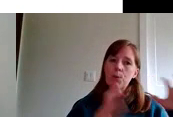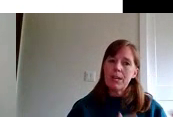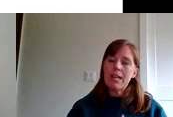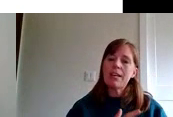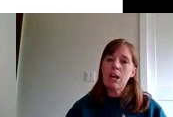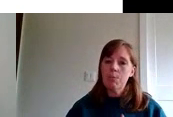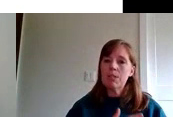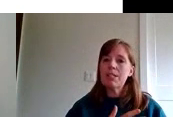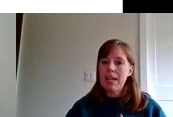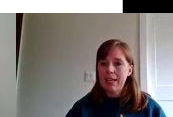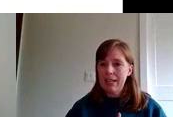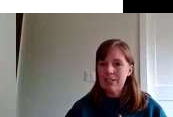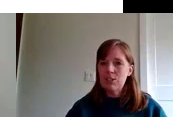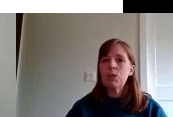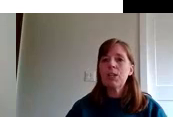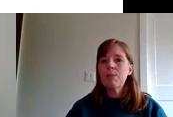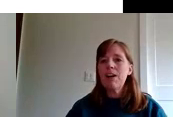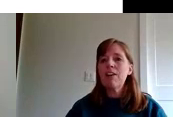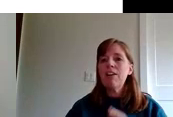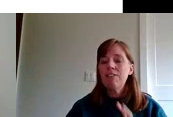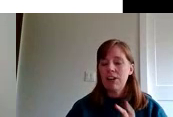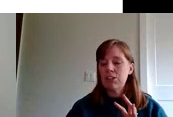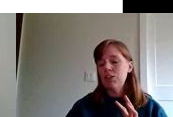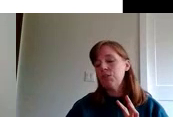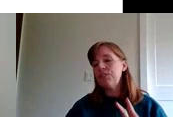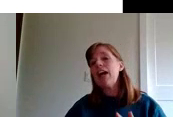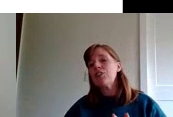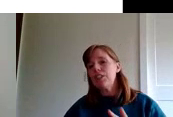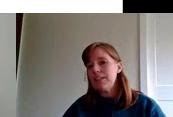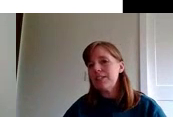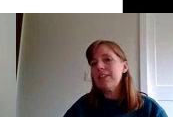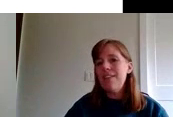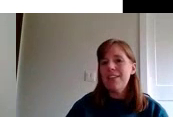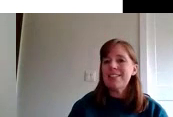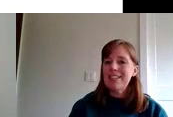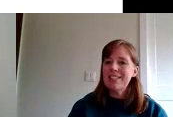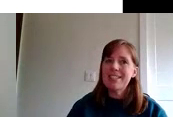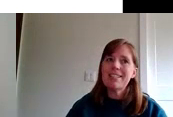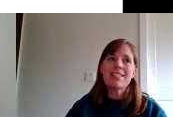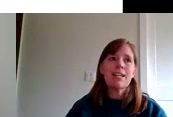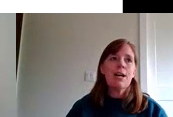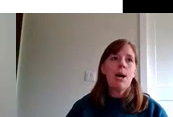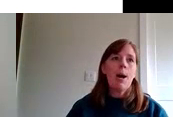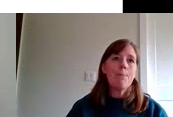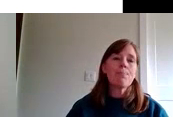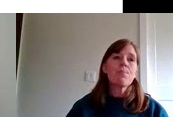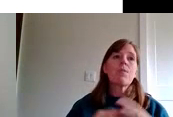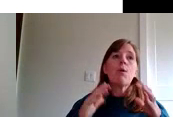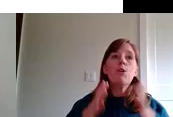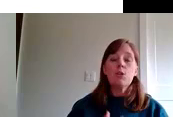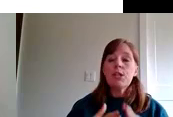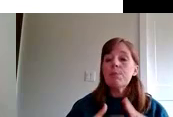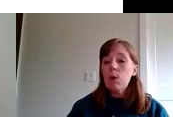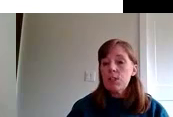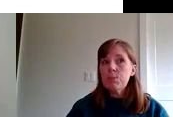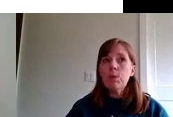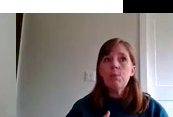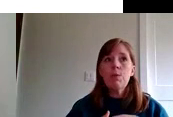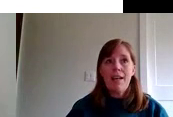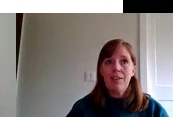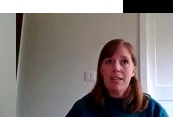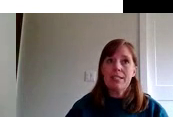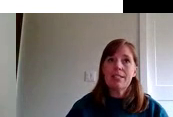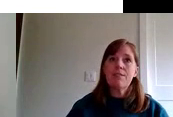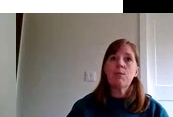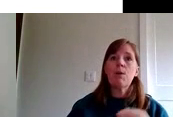and the pretty comes second. It's really about function over fashion in this instance. Using